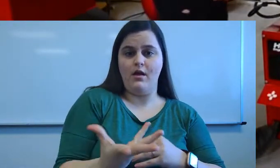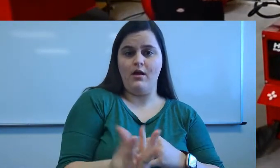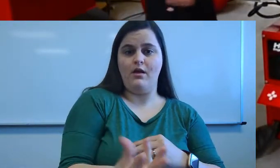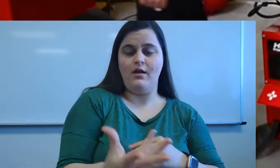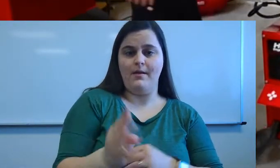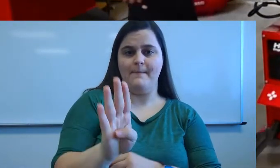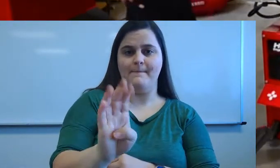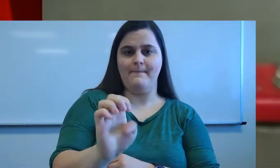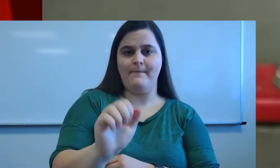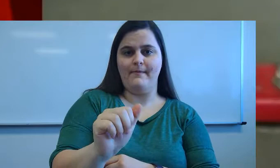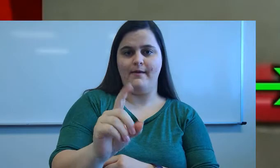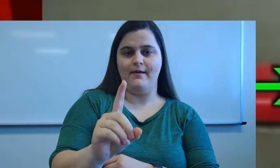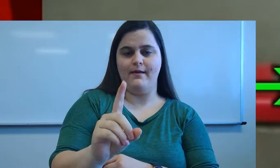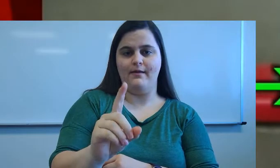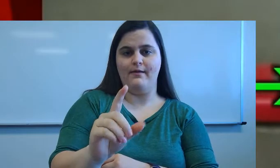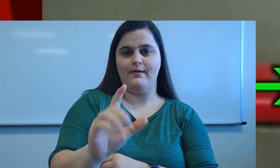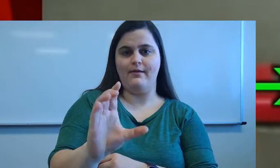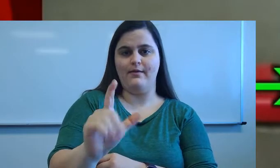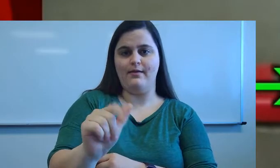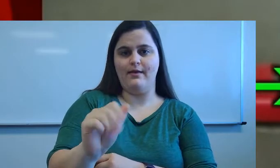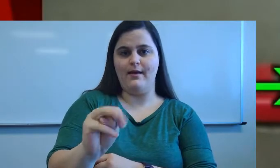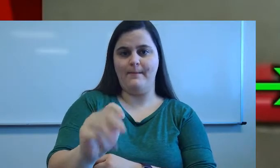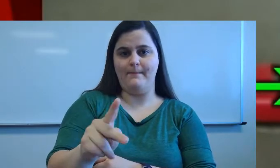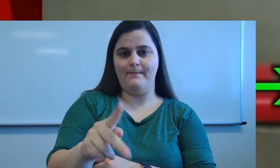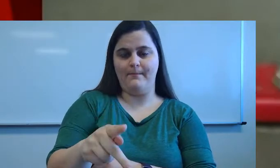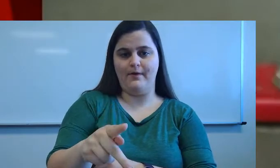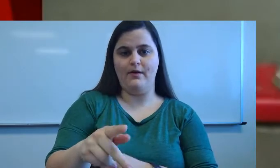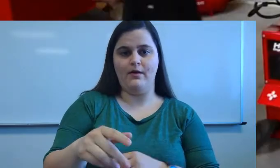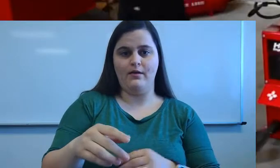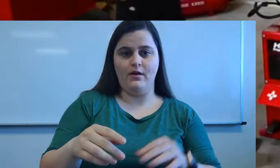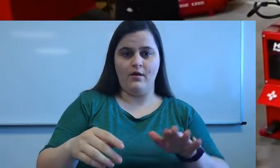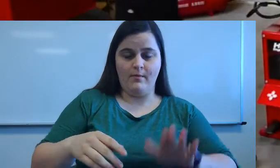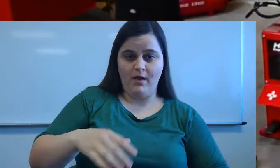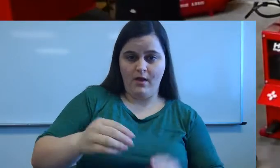lever. So if we push down, the clamps are going to come out.